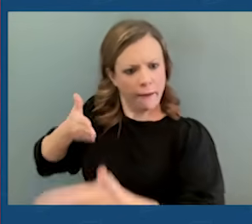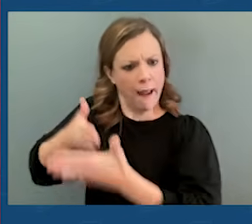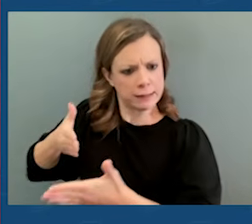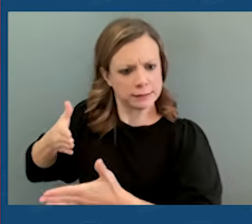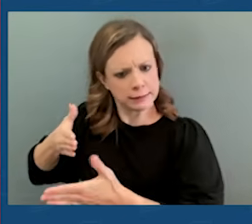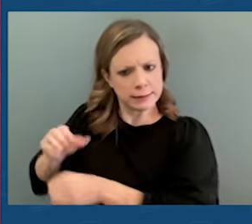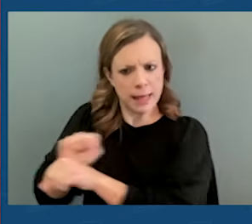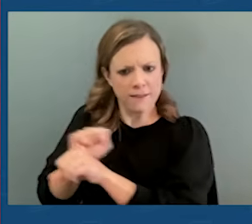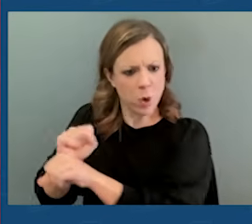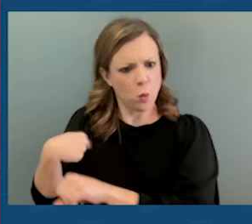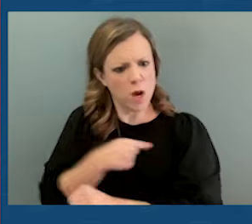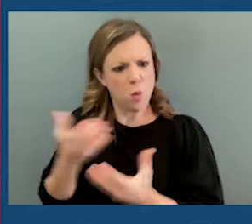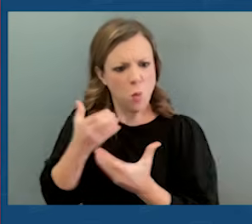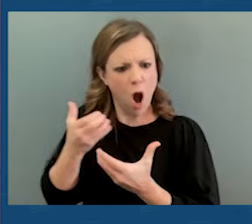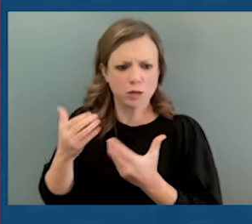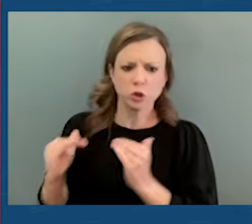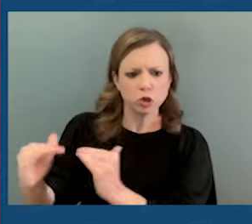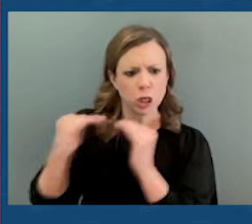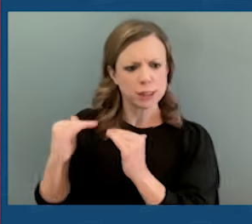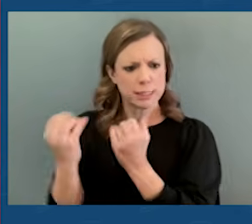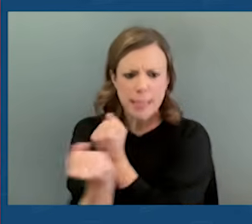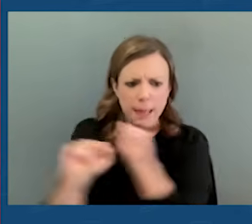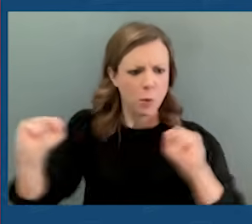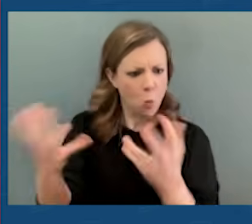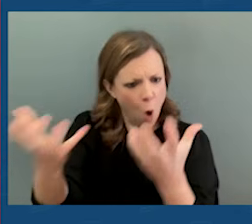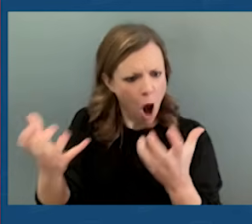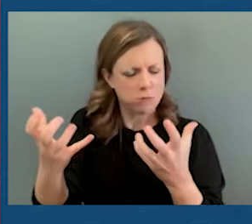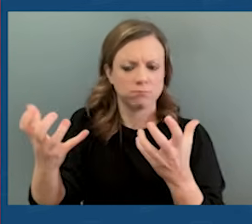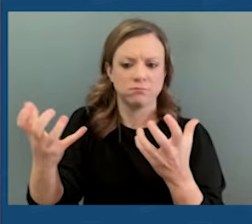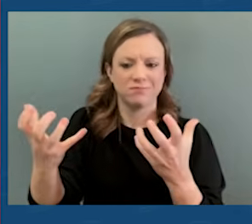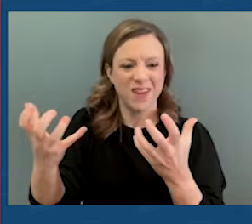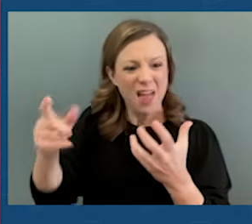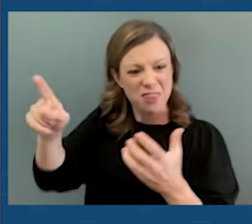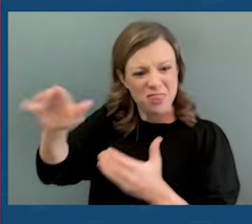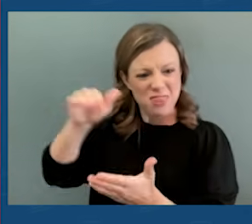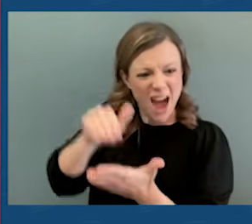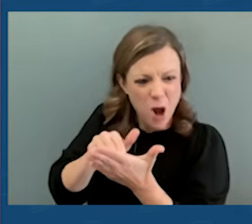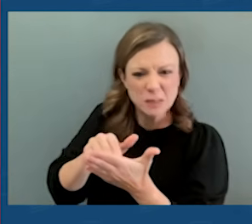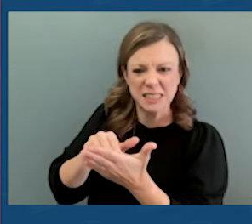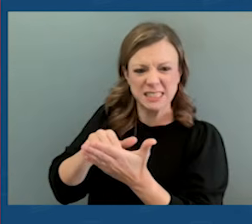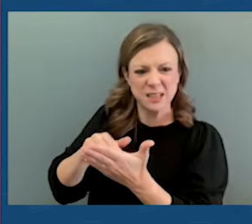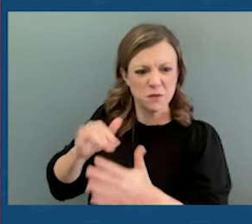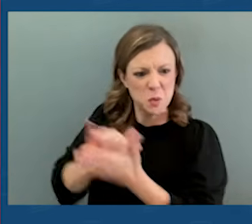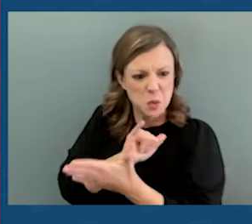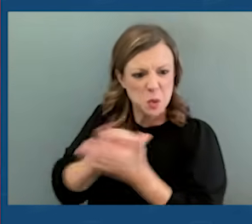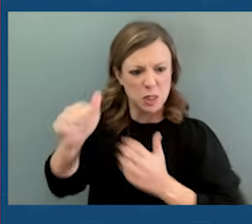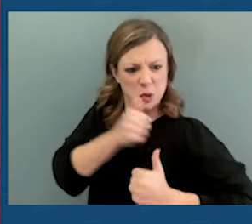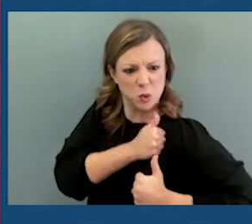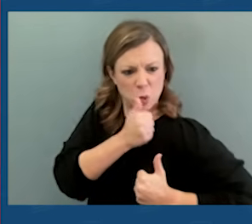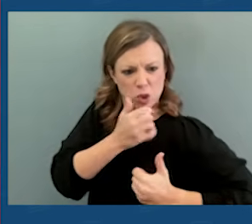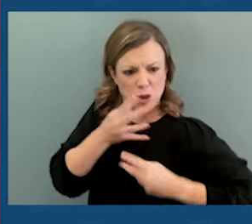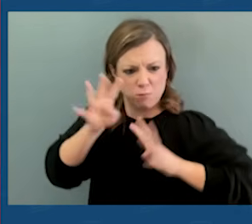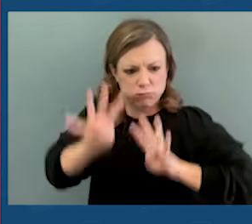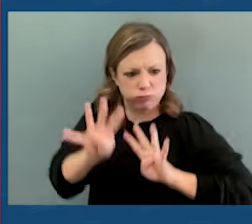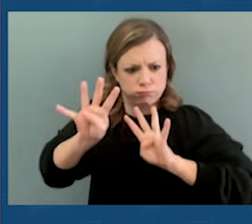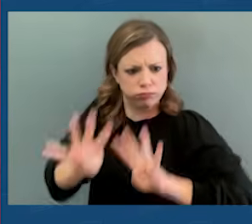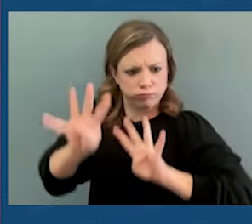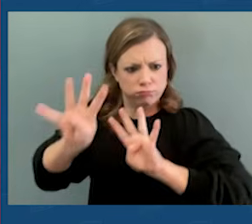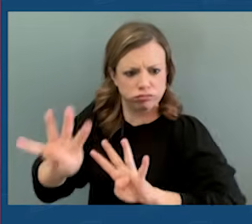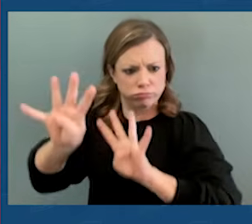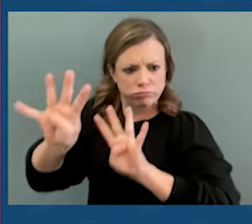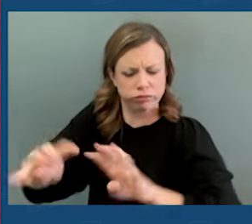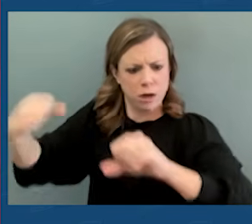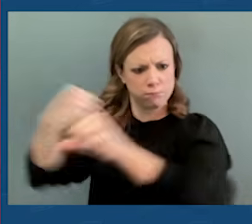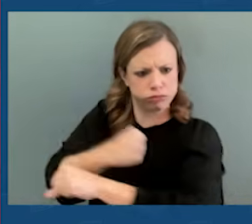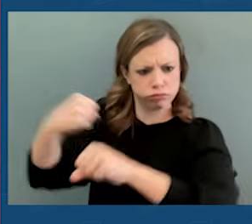and liberation and the thousands of New York soldiers who went to fight these battles on the right side